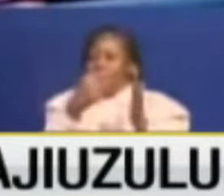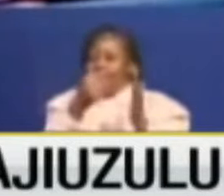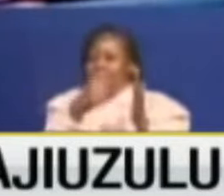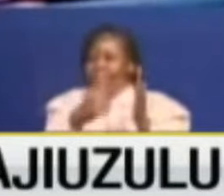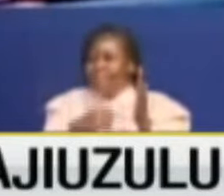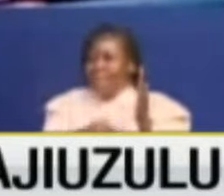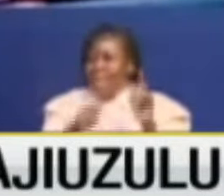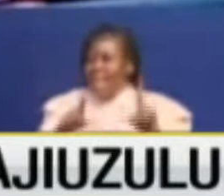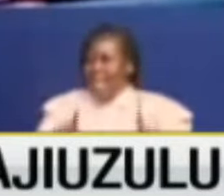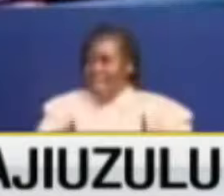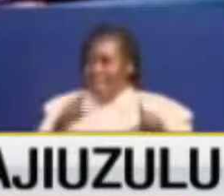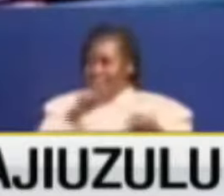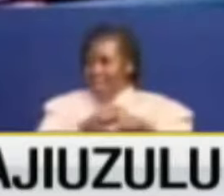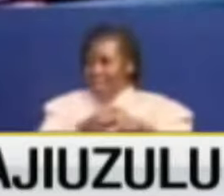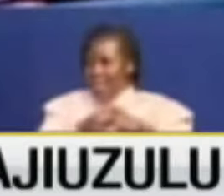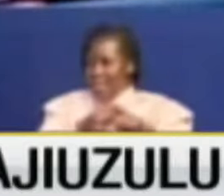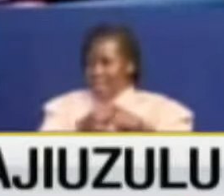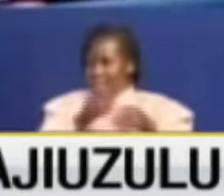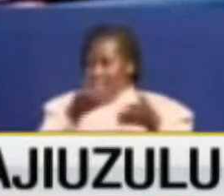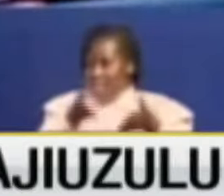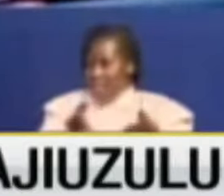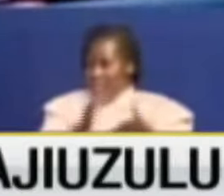his lifetime this far.